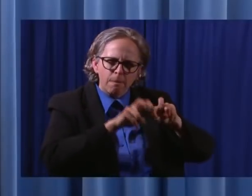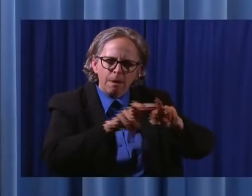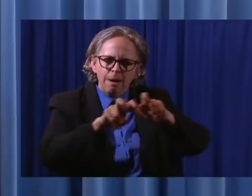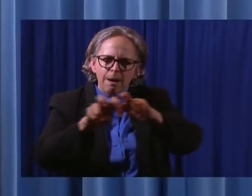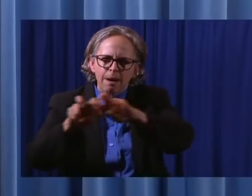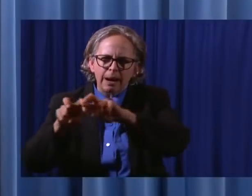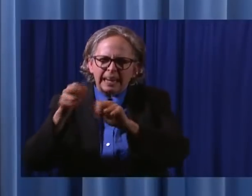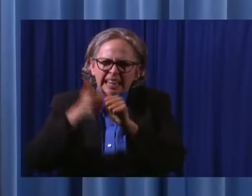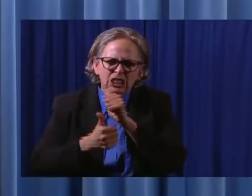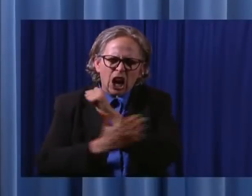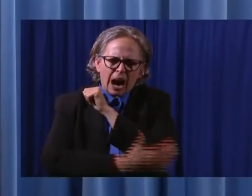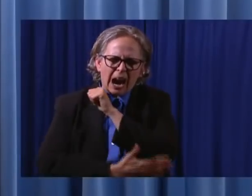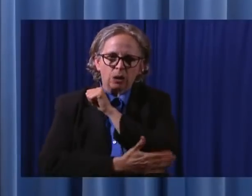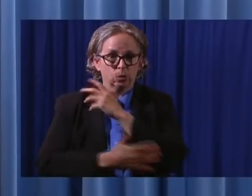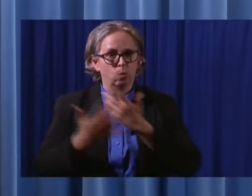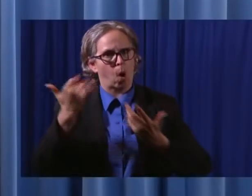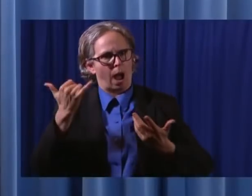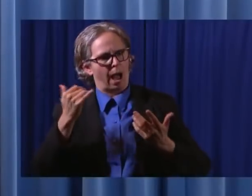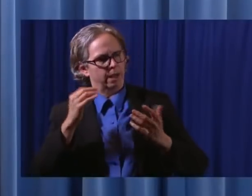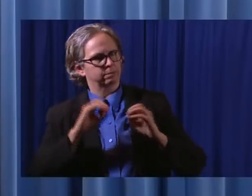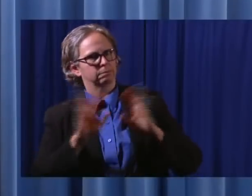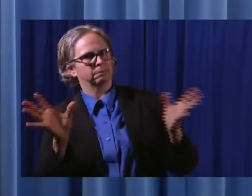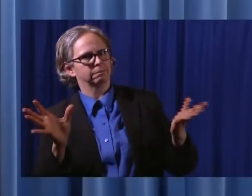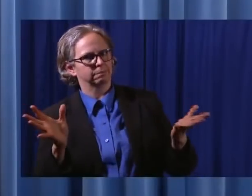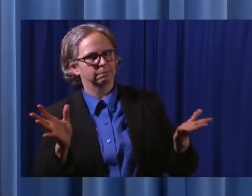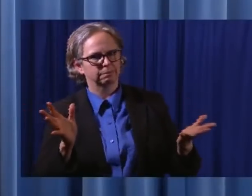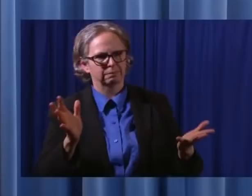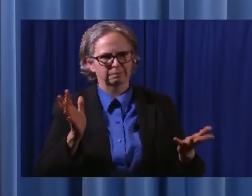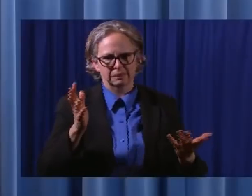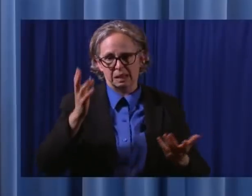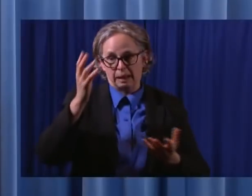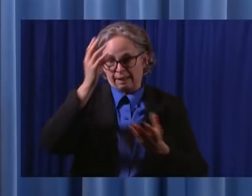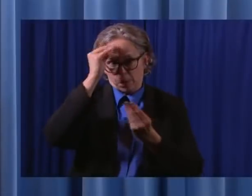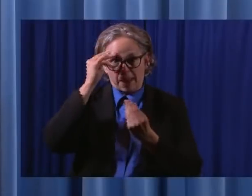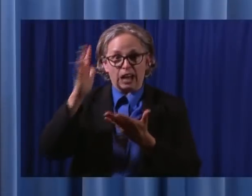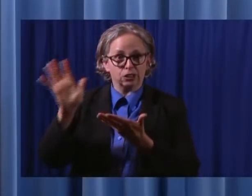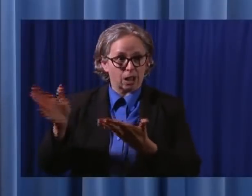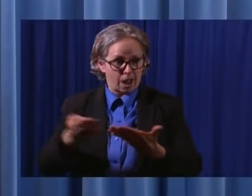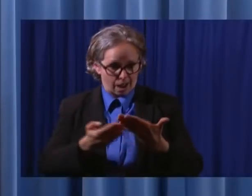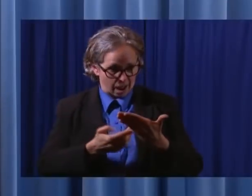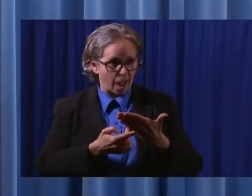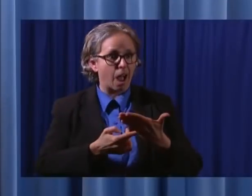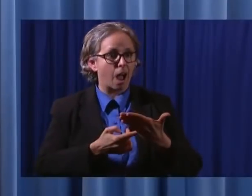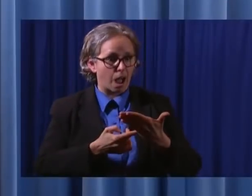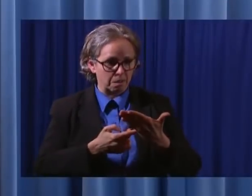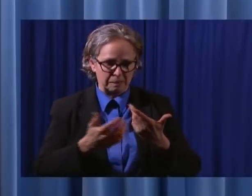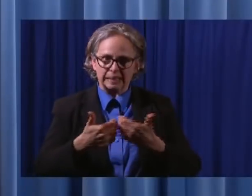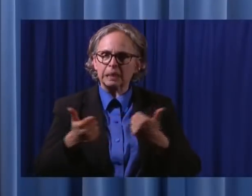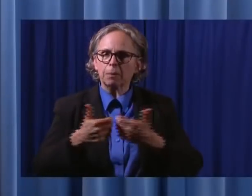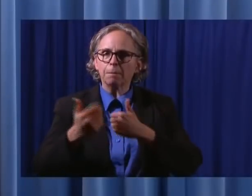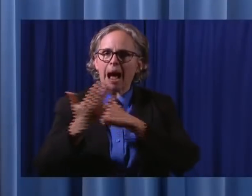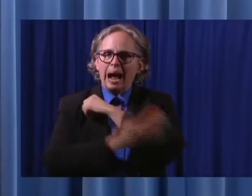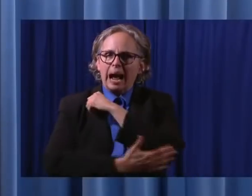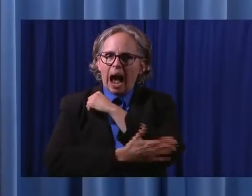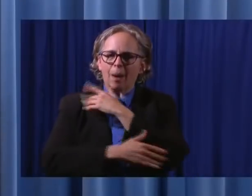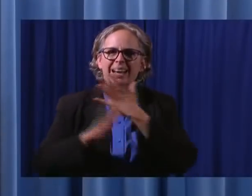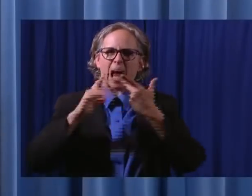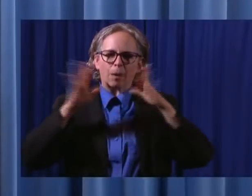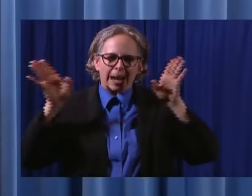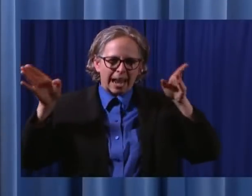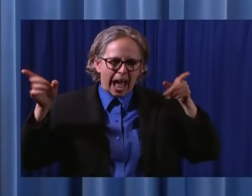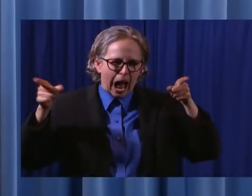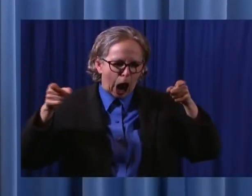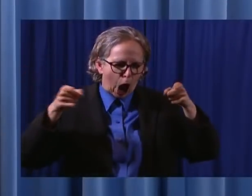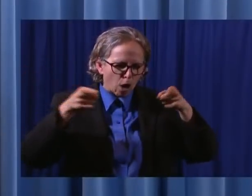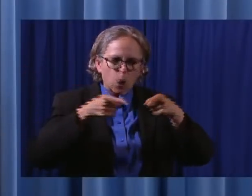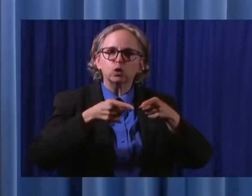the data is good data. It can be broken down not just by county. You can break it down by zip code. And, you